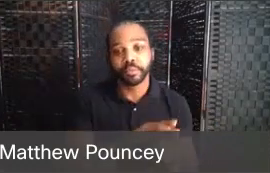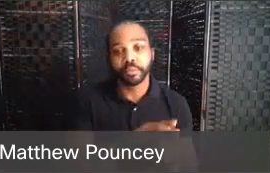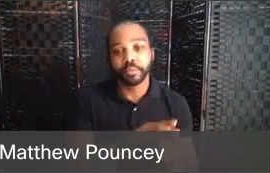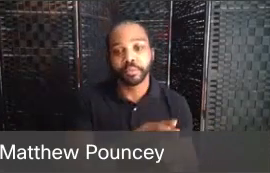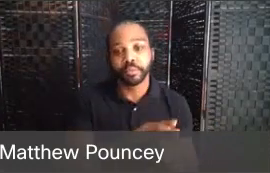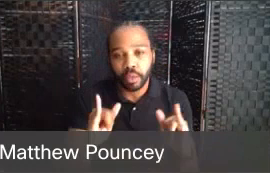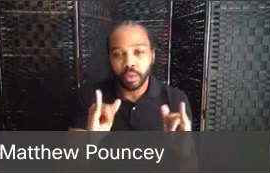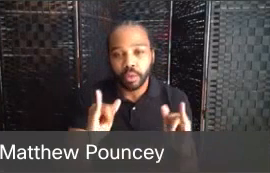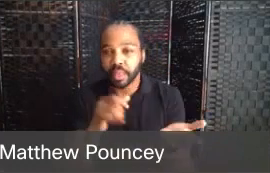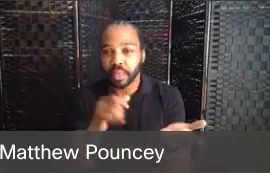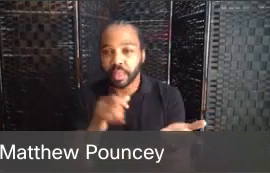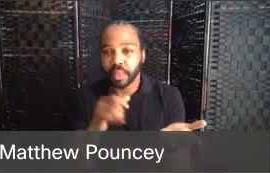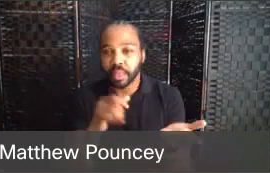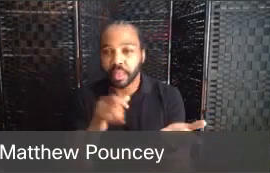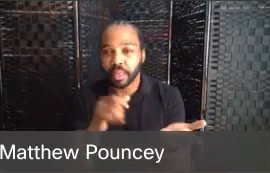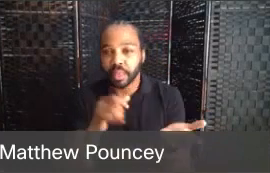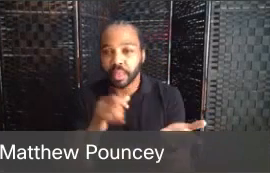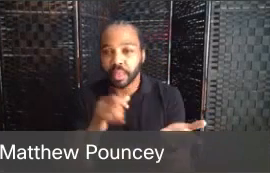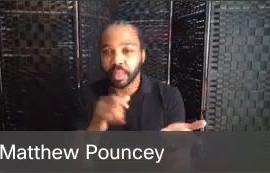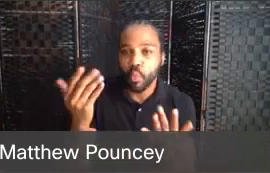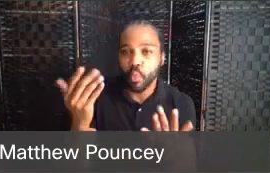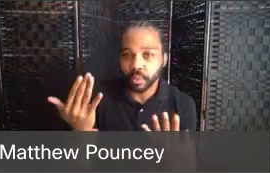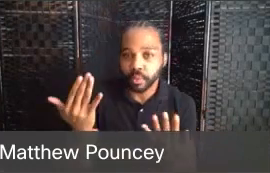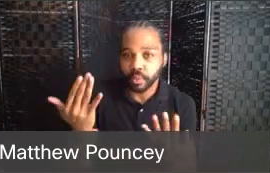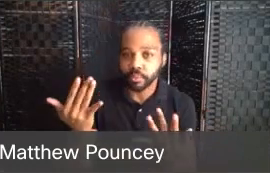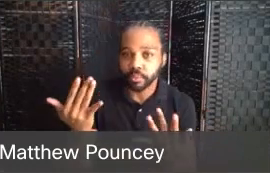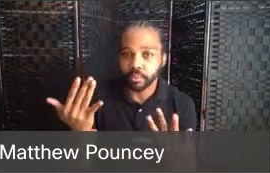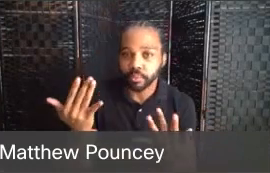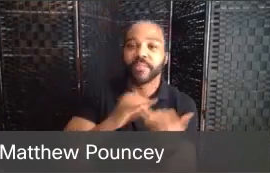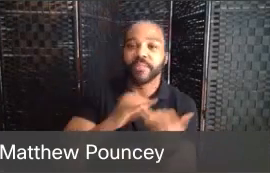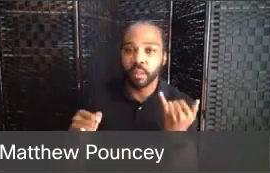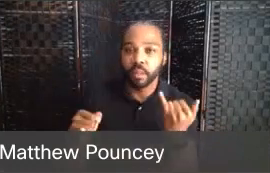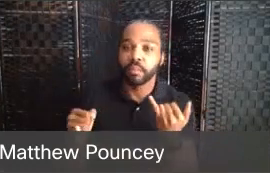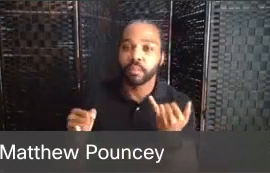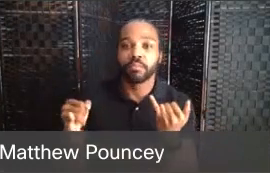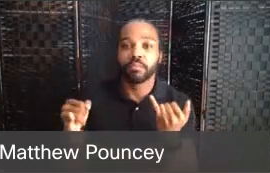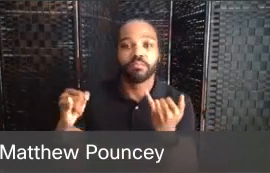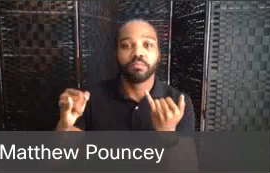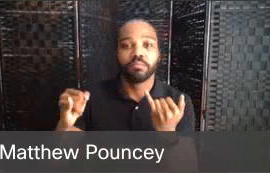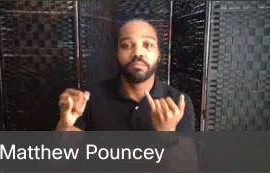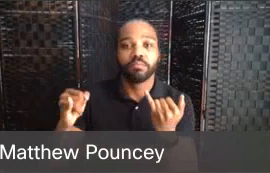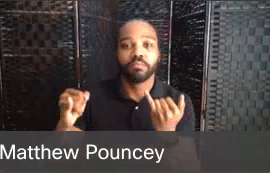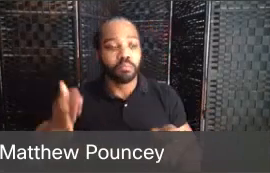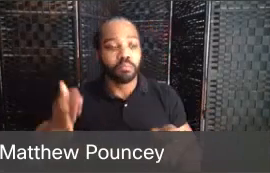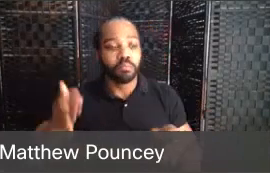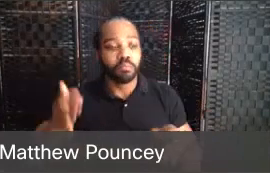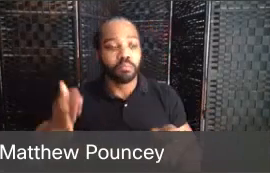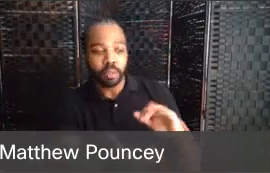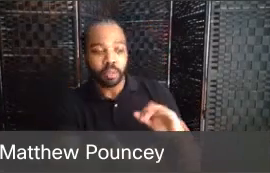we're still awaiting the final cause of death for a number of people.